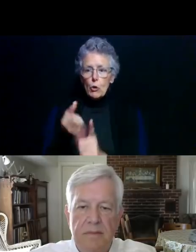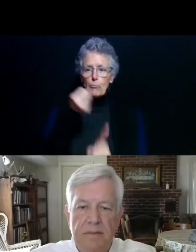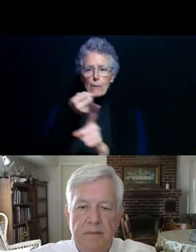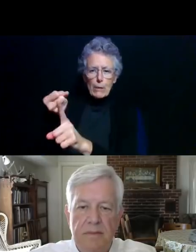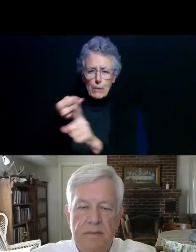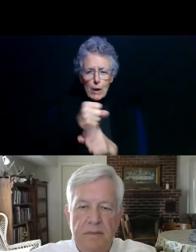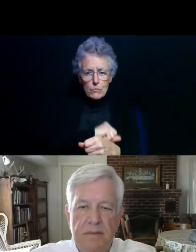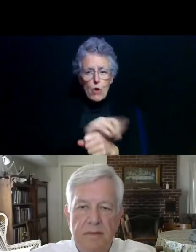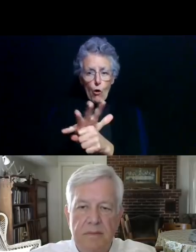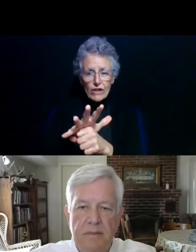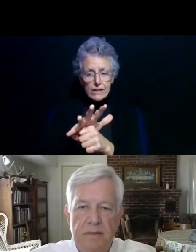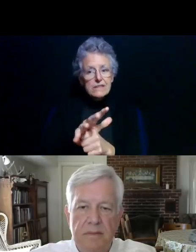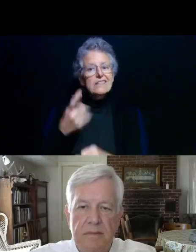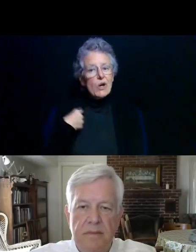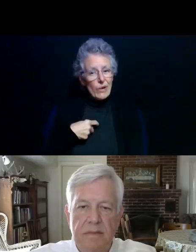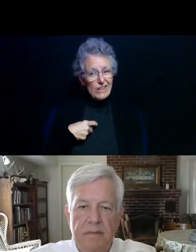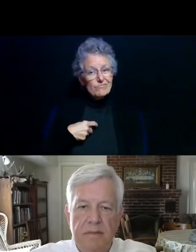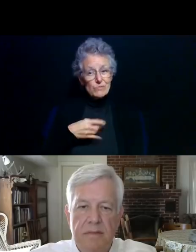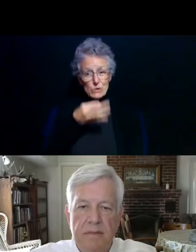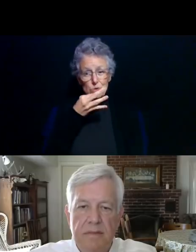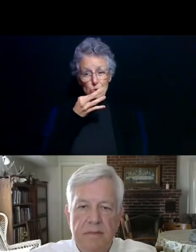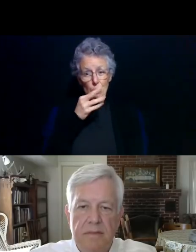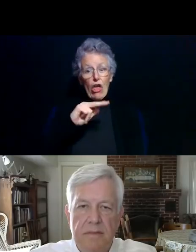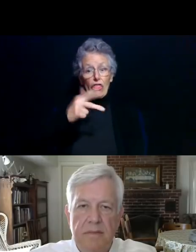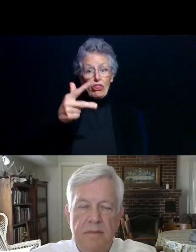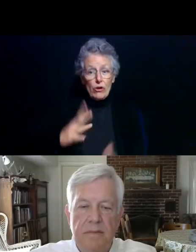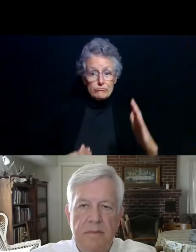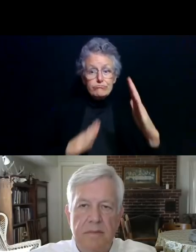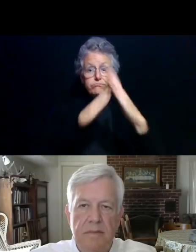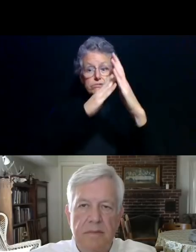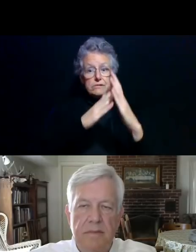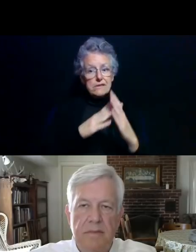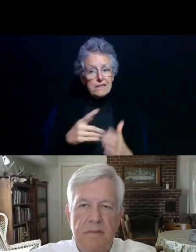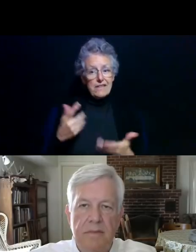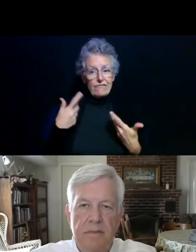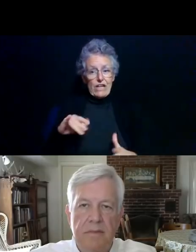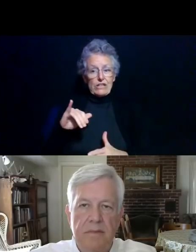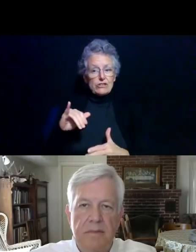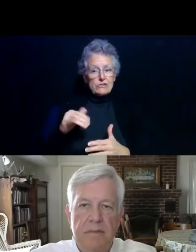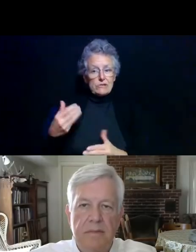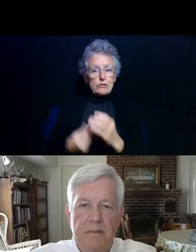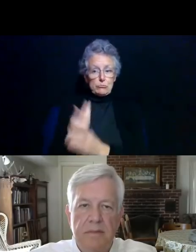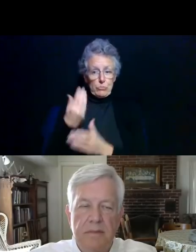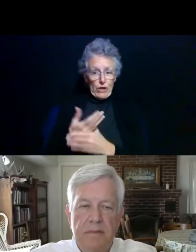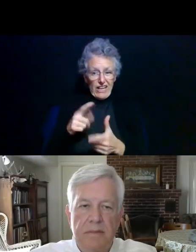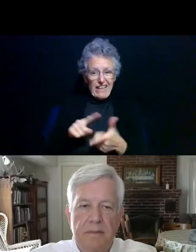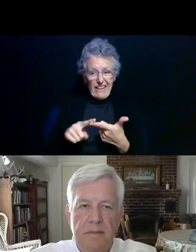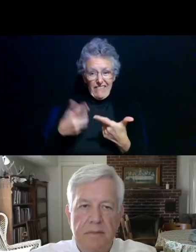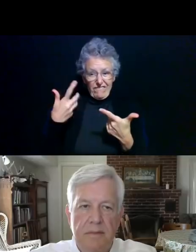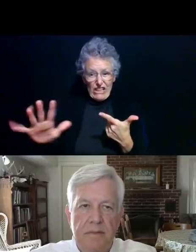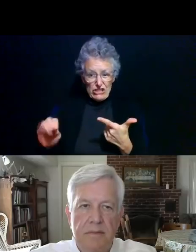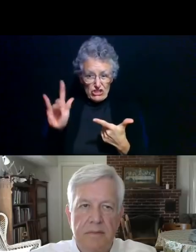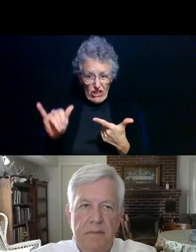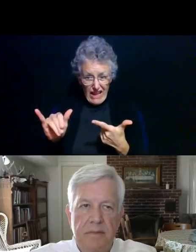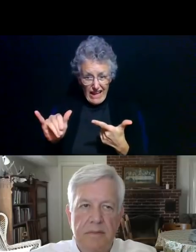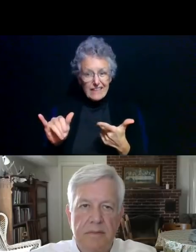and we're headed for a third peak, one being in the middle of July and of course in the spring. And we've seen